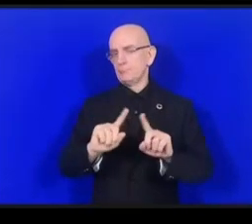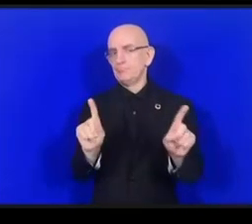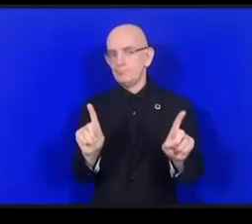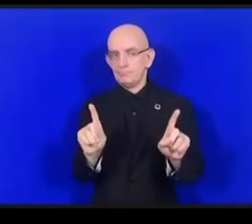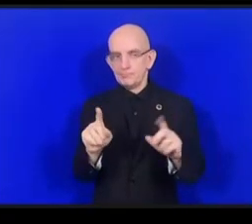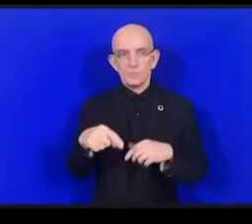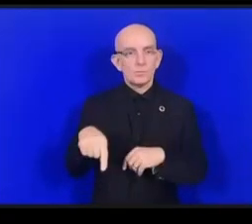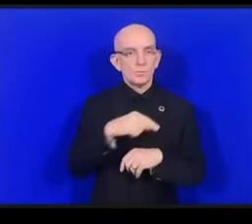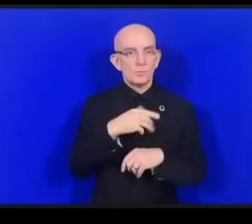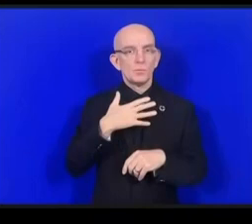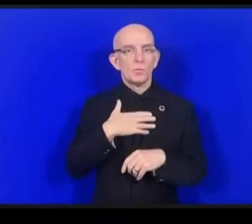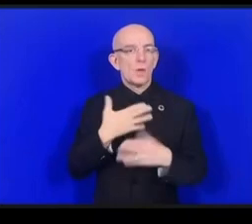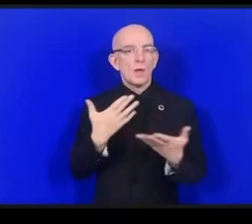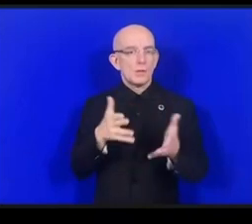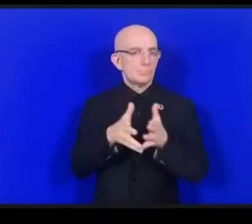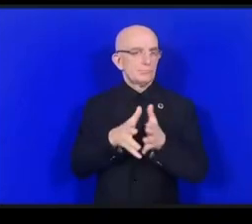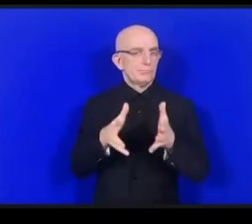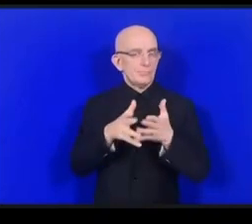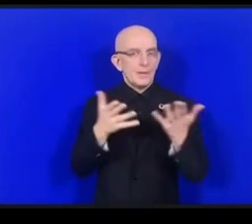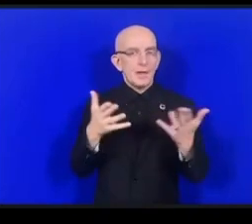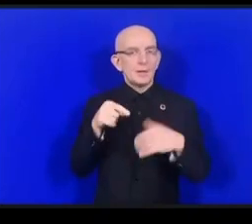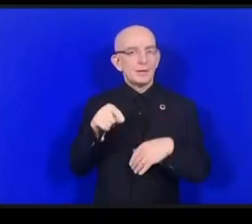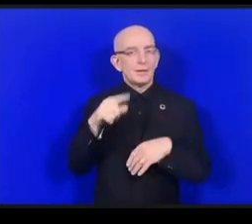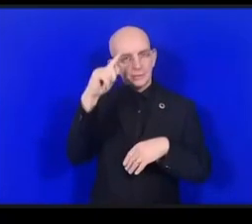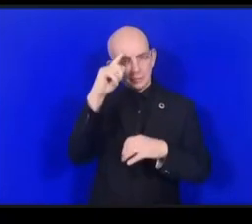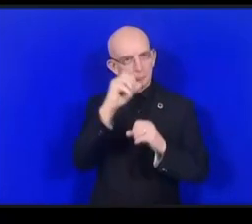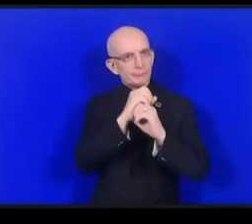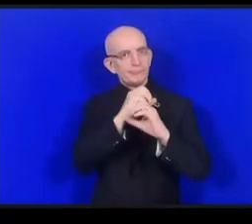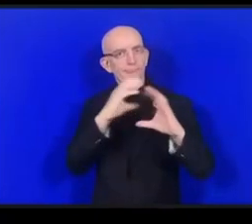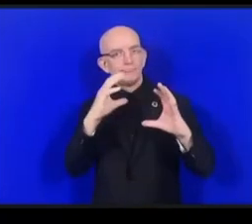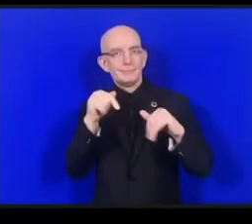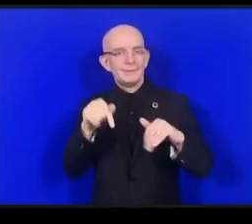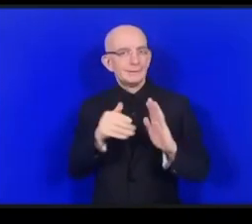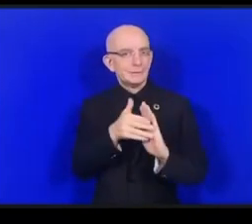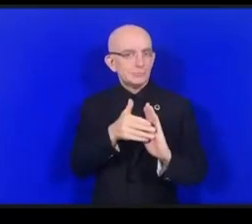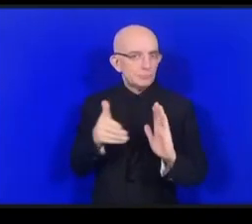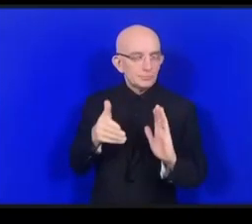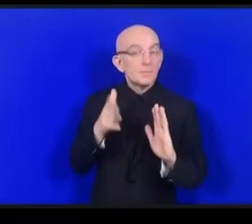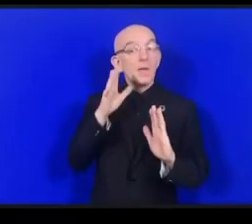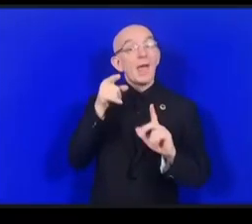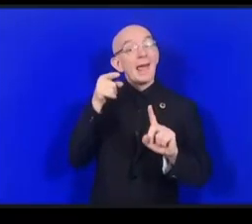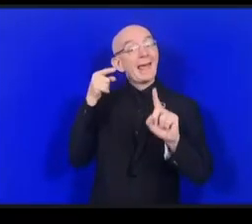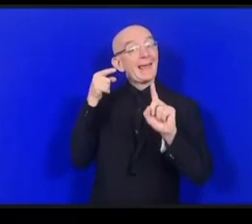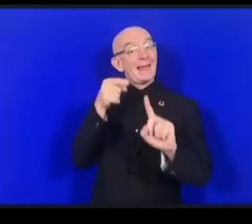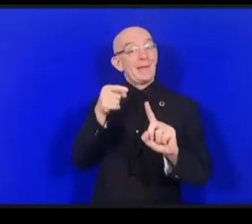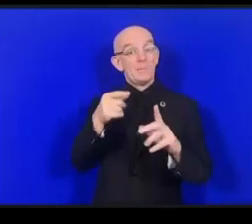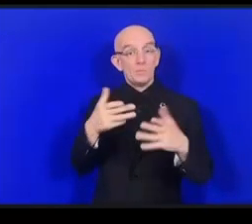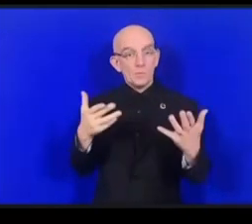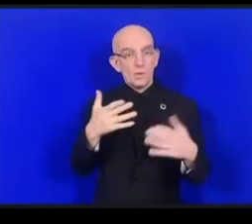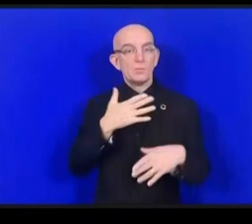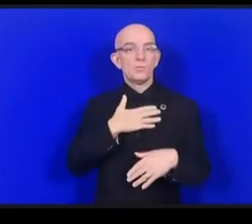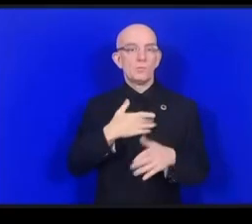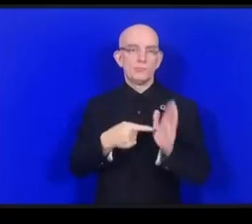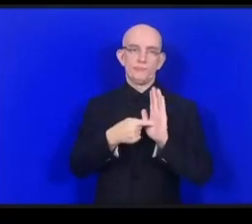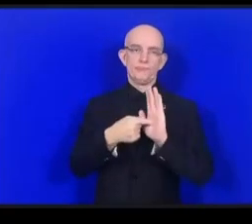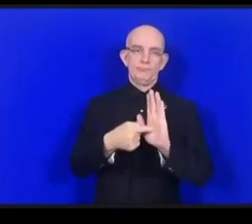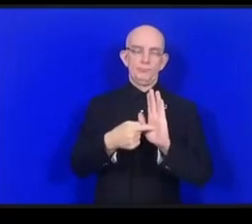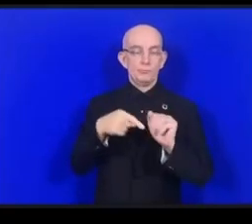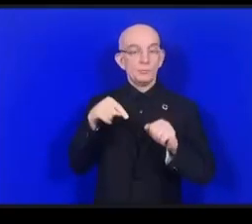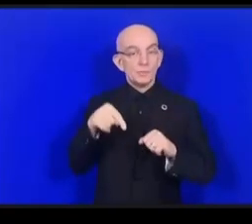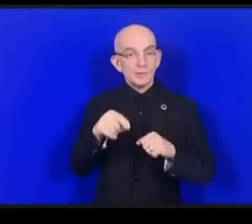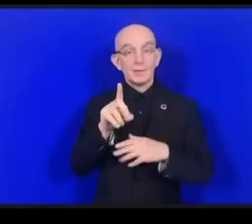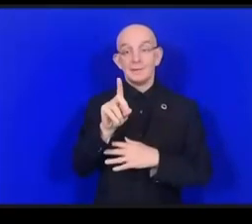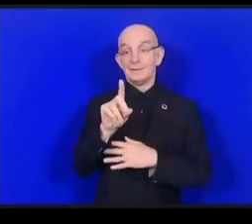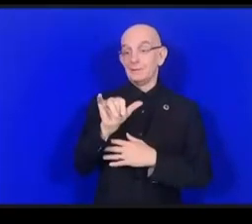dynamic coalition collectively can contribute to the main themes of the IGF. And with that, I hand